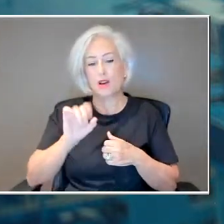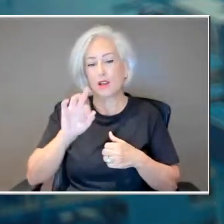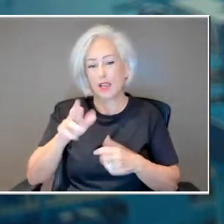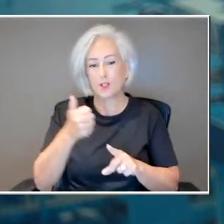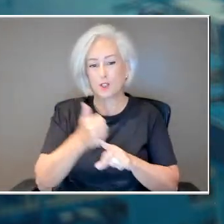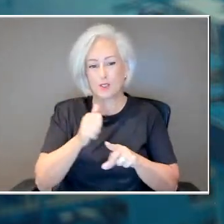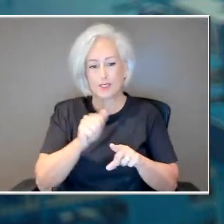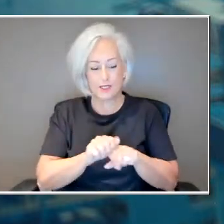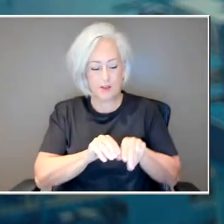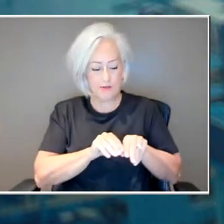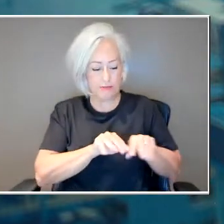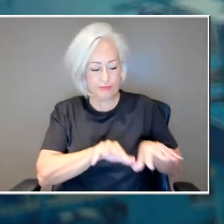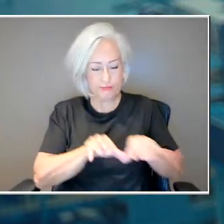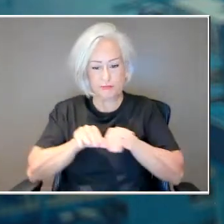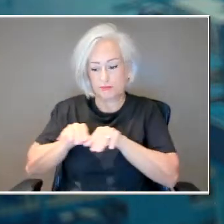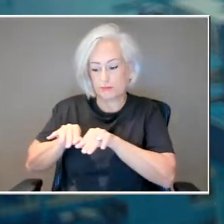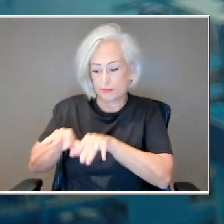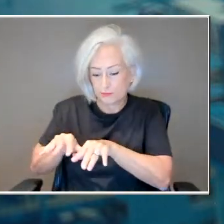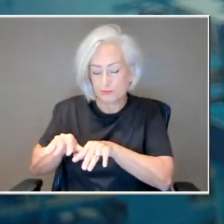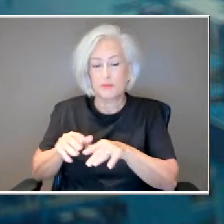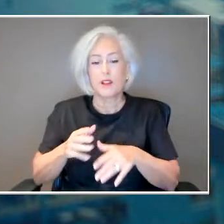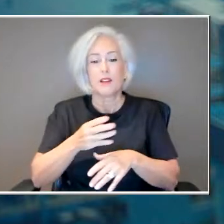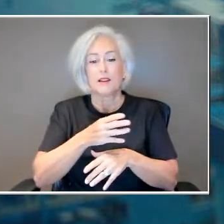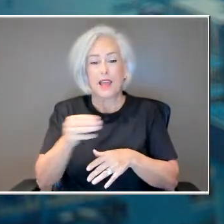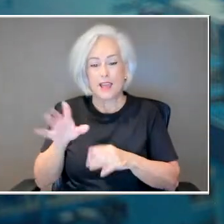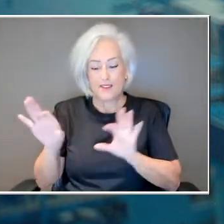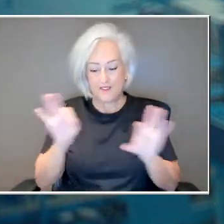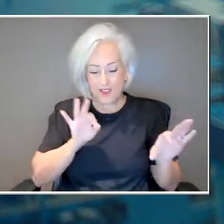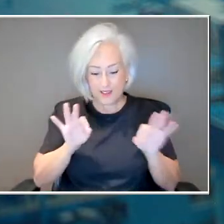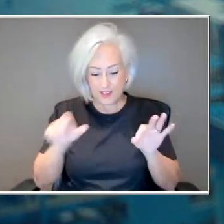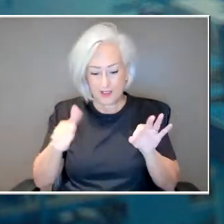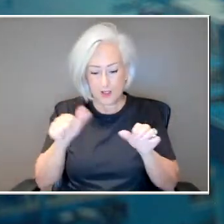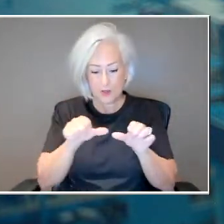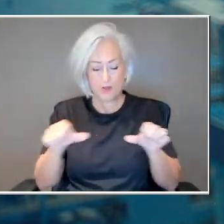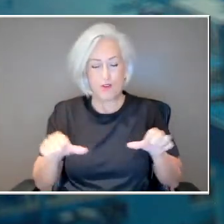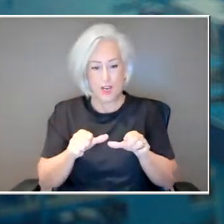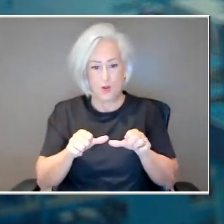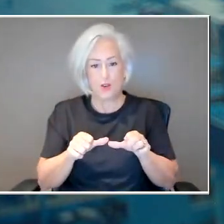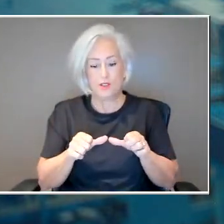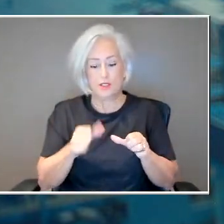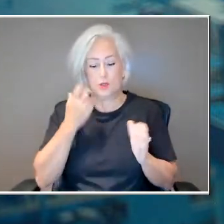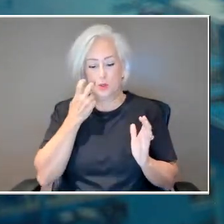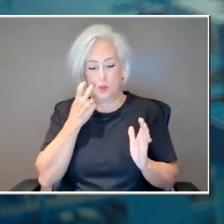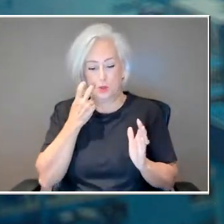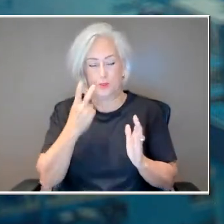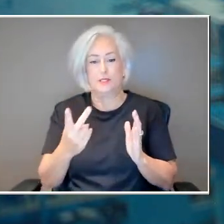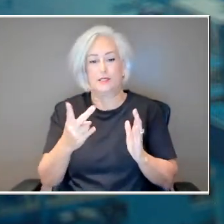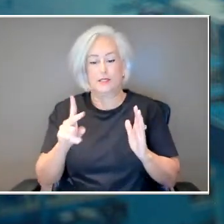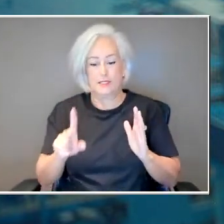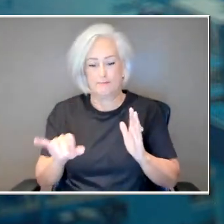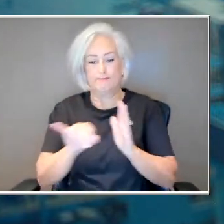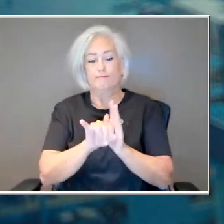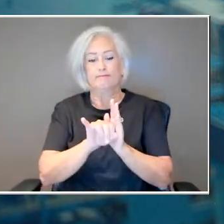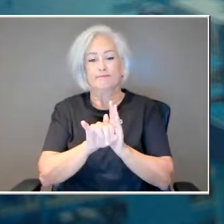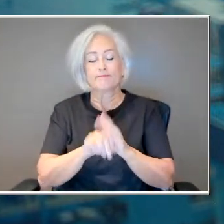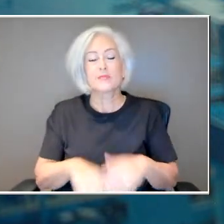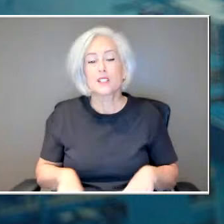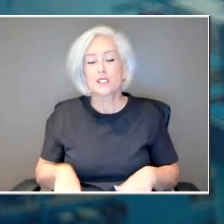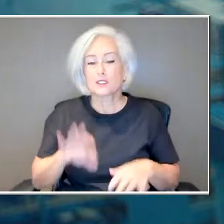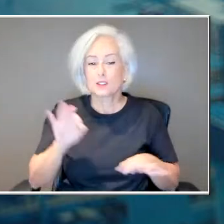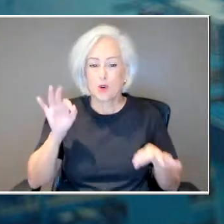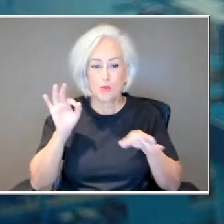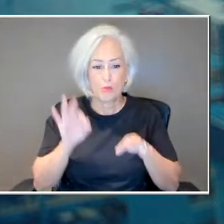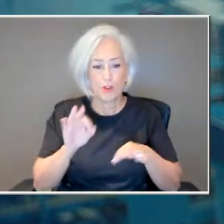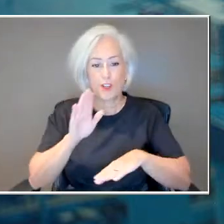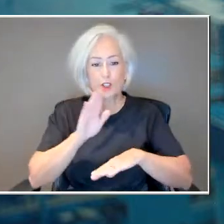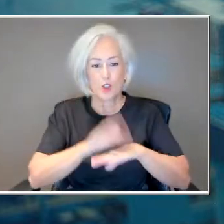cancer, as well as find the additional sites like what we saw. So it was a perfect workup on the imaging. I'd just like